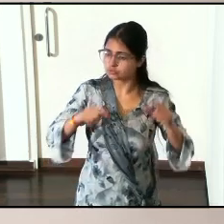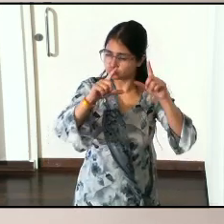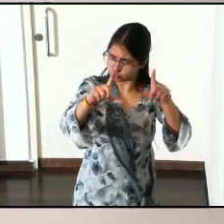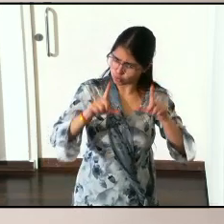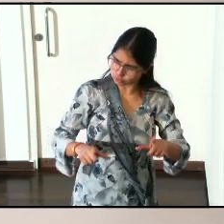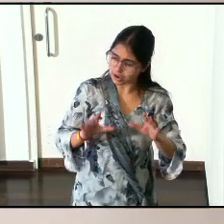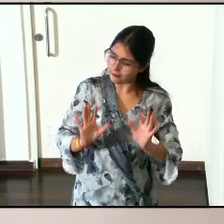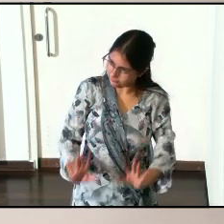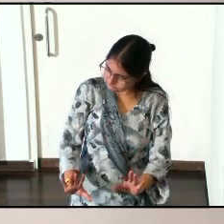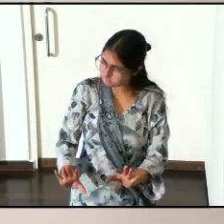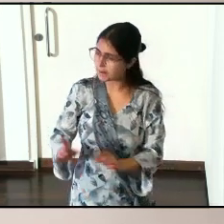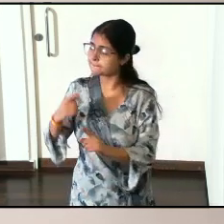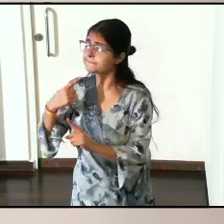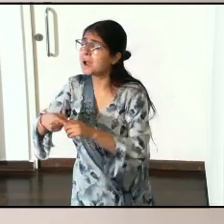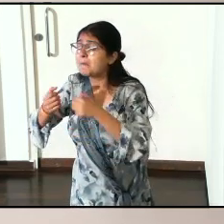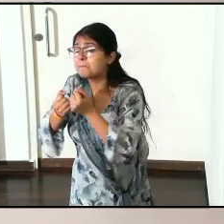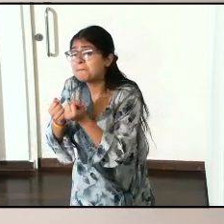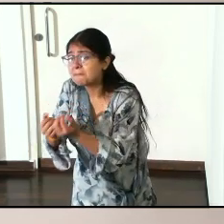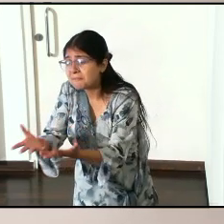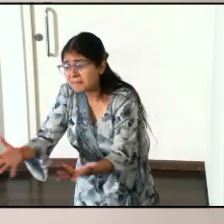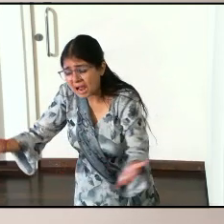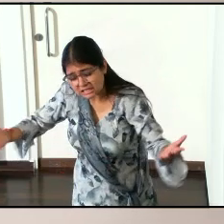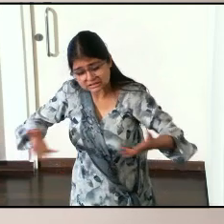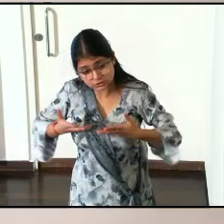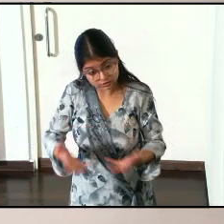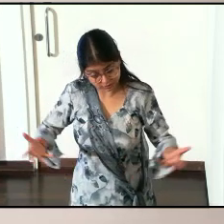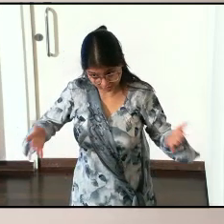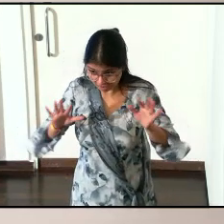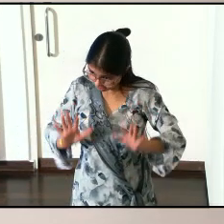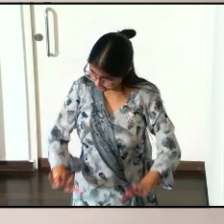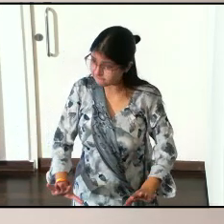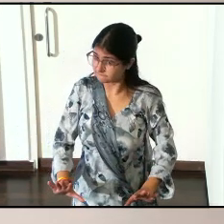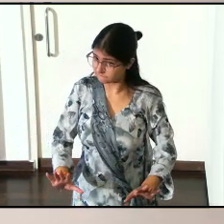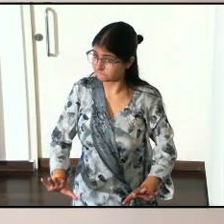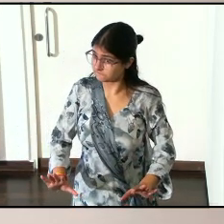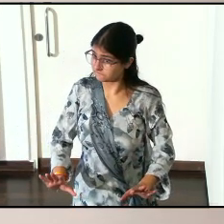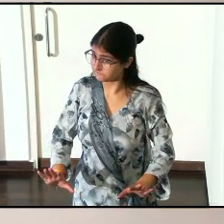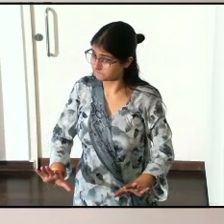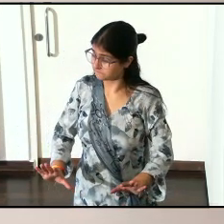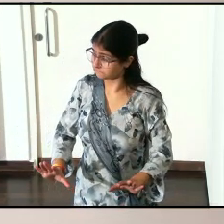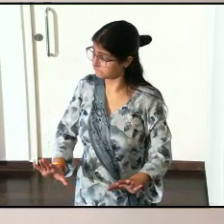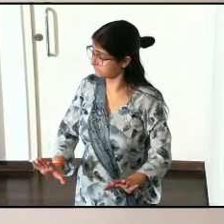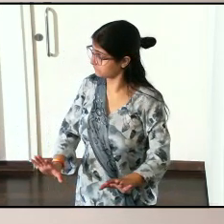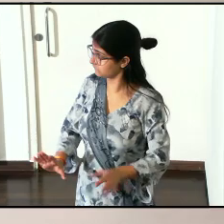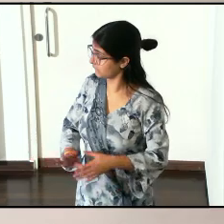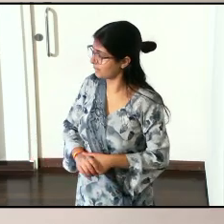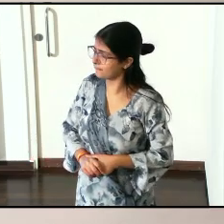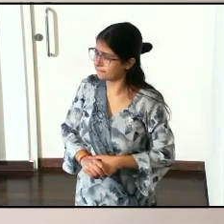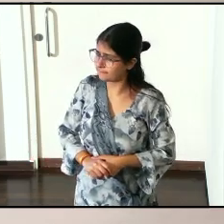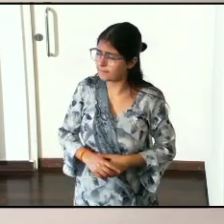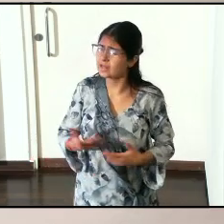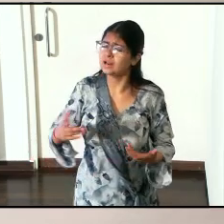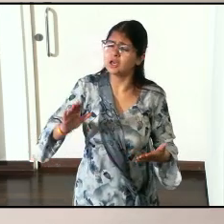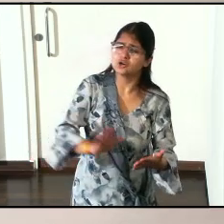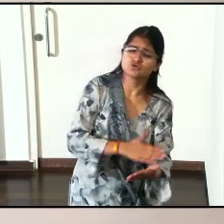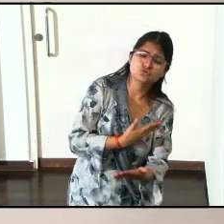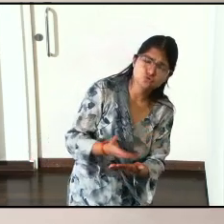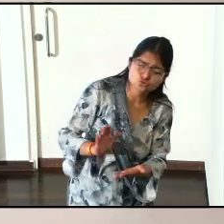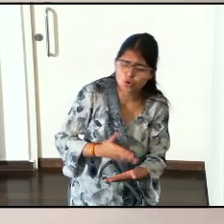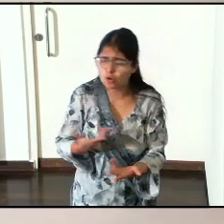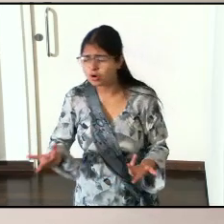and a lot of material does exist, by way of songs and pamphlets,